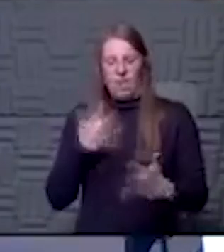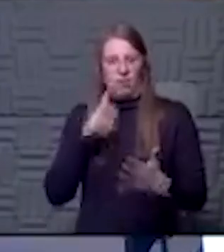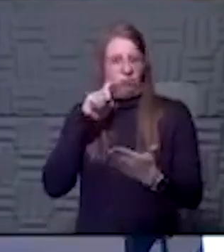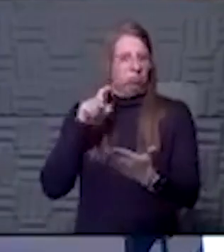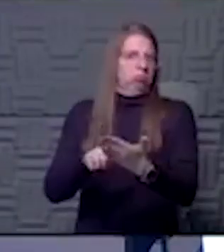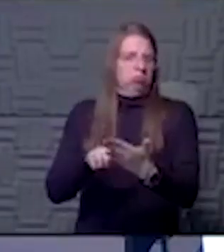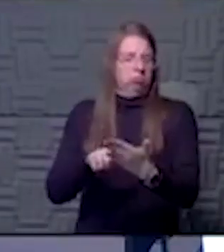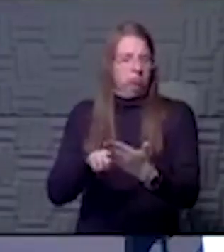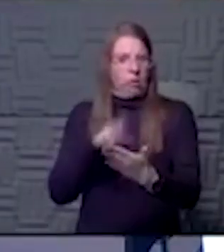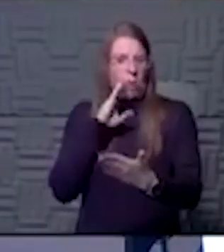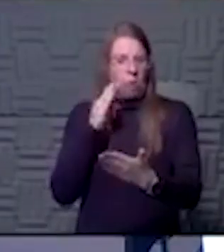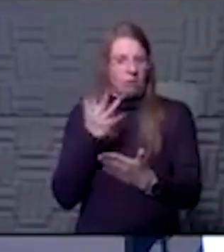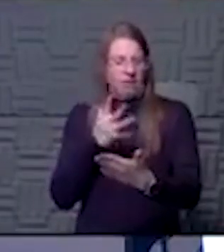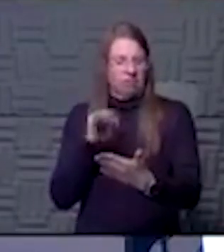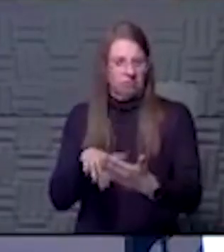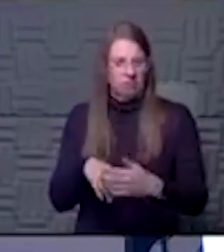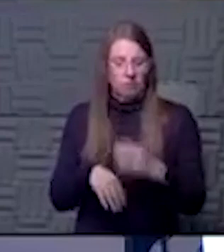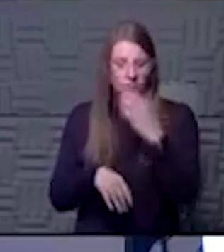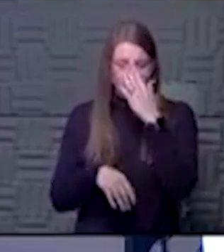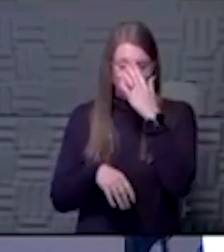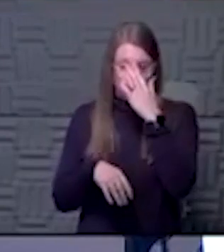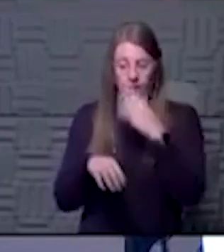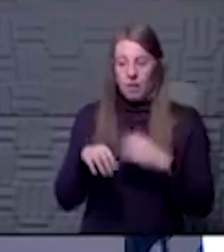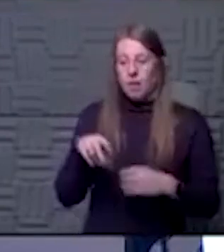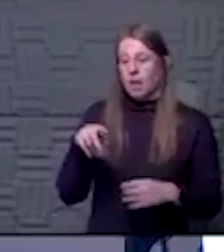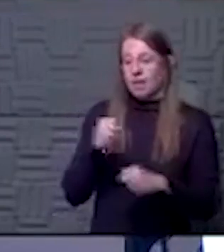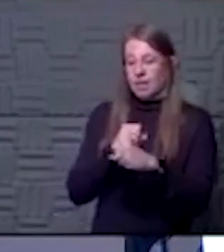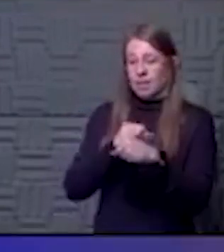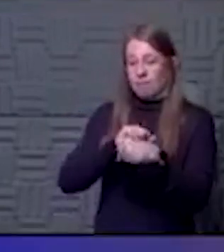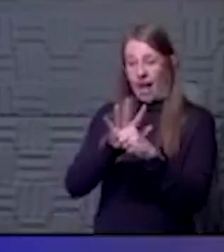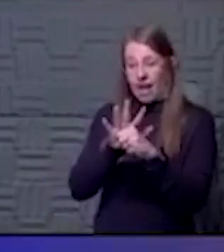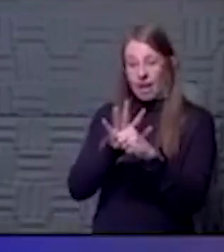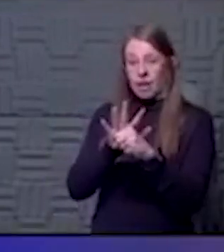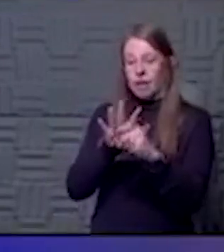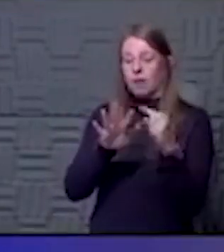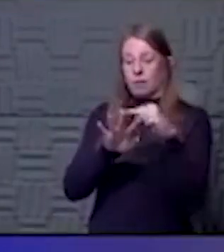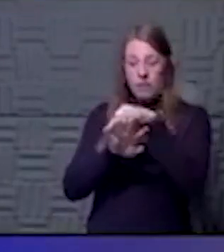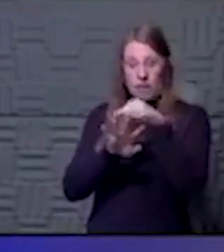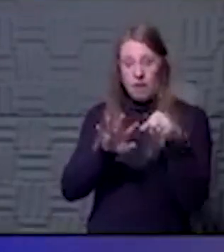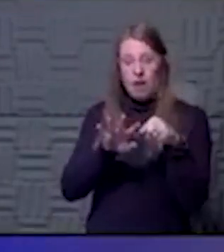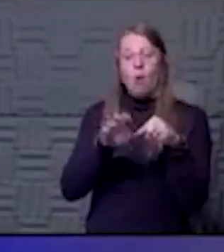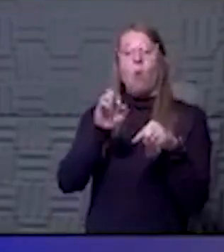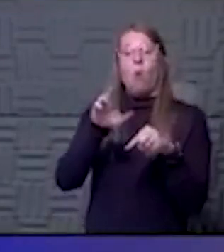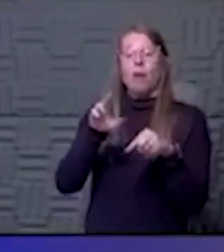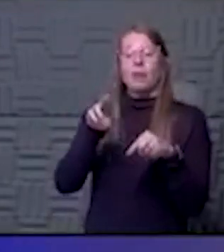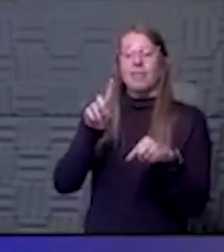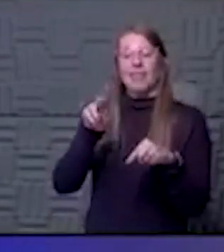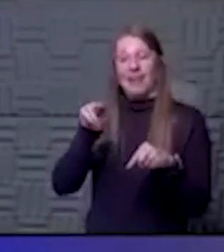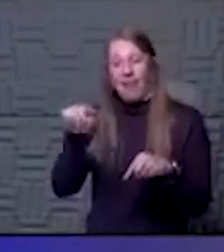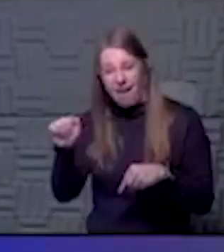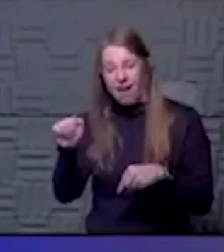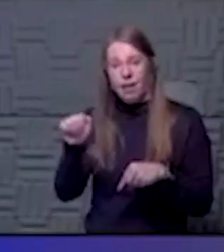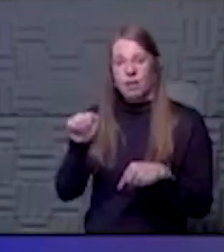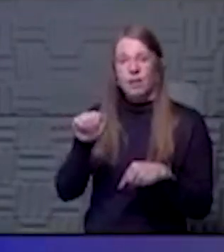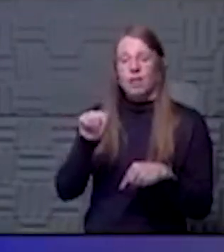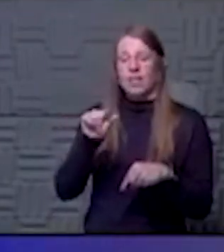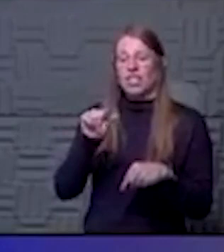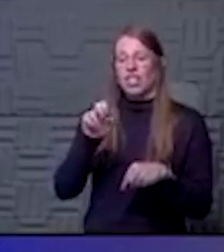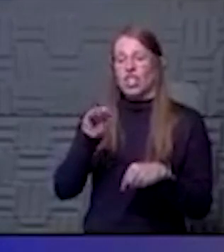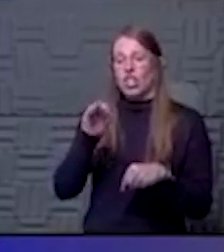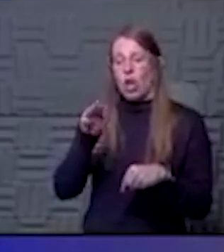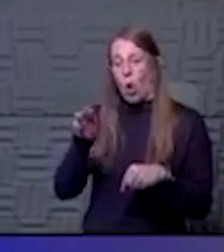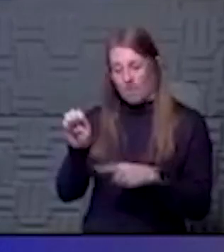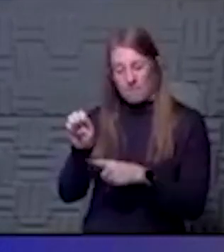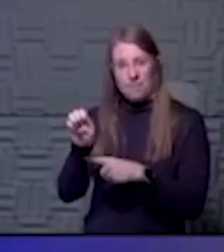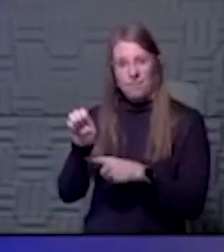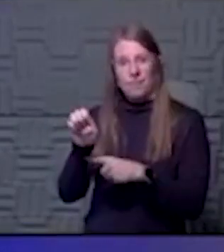some of these are spike protein, the fusion protein. Some are mRNA or DNA, which is the genomic material. So your body will